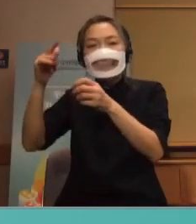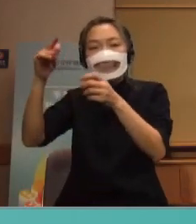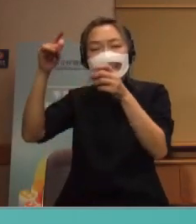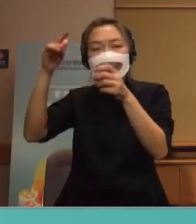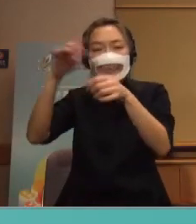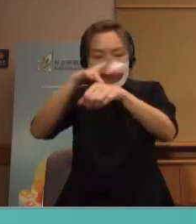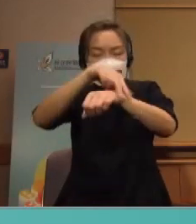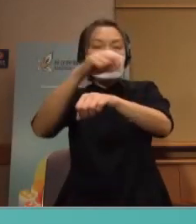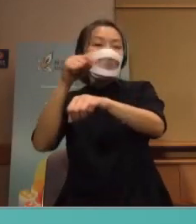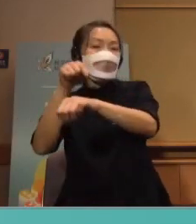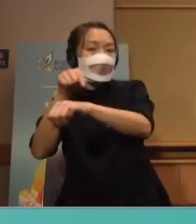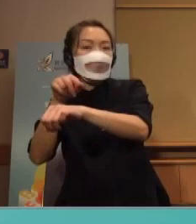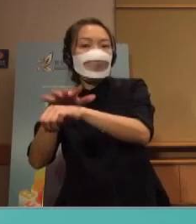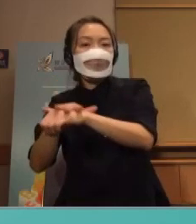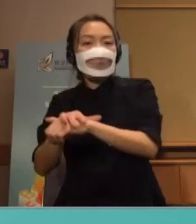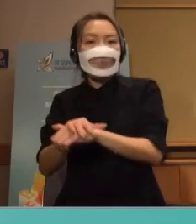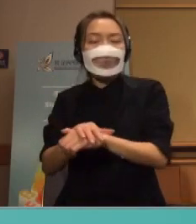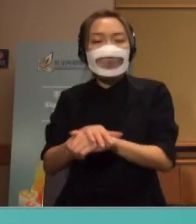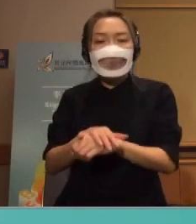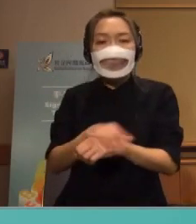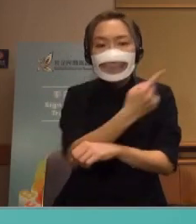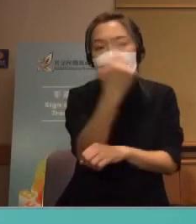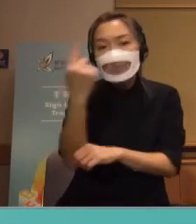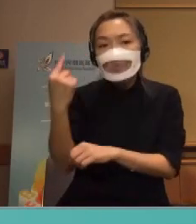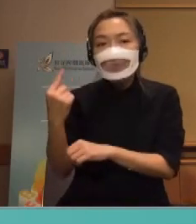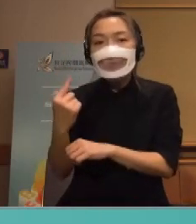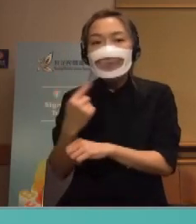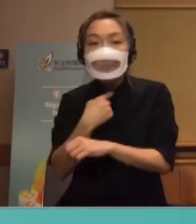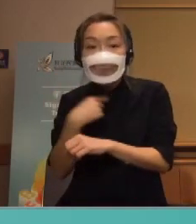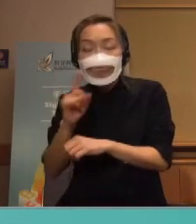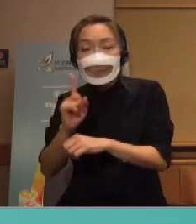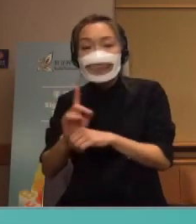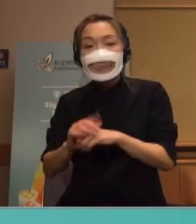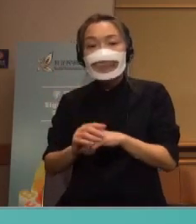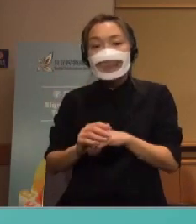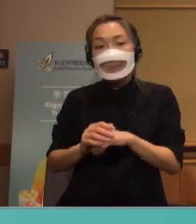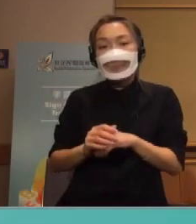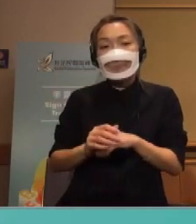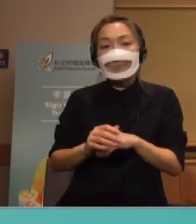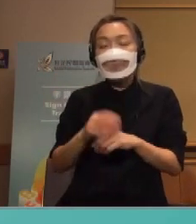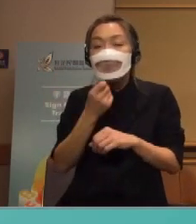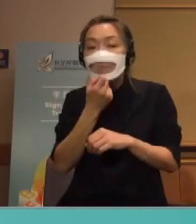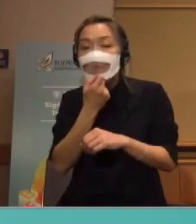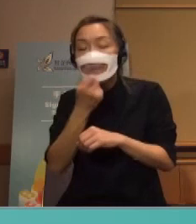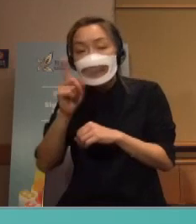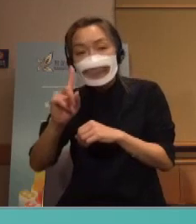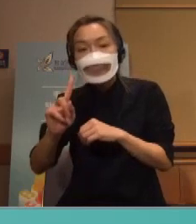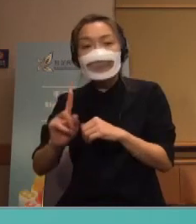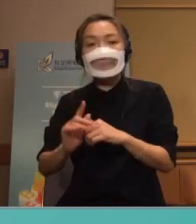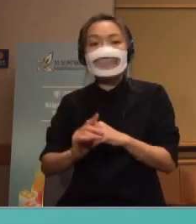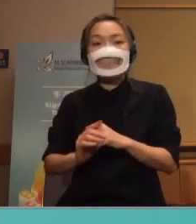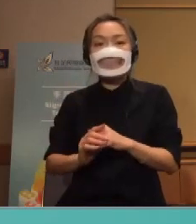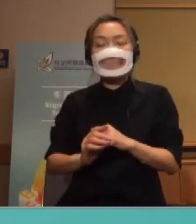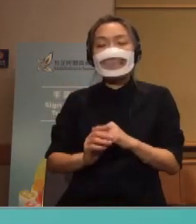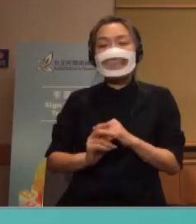sense of belonging. So back in history, it was probably religion or living in a tribe where you got your sense of belonging